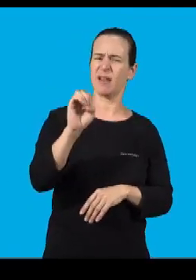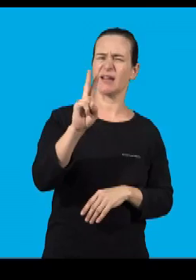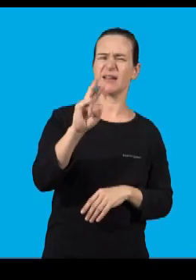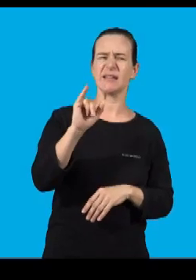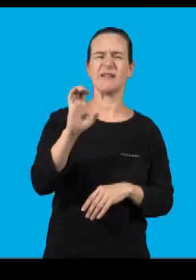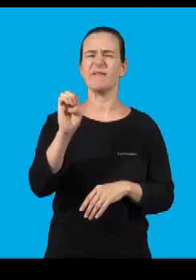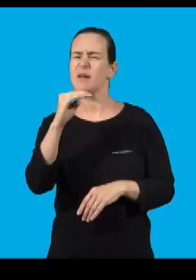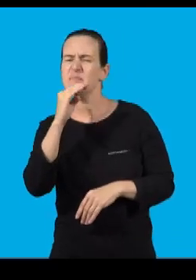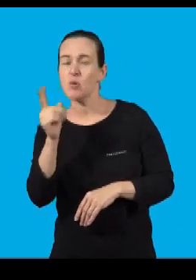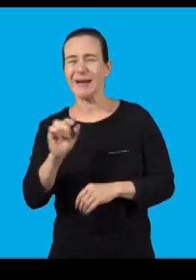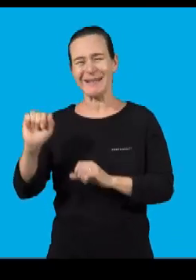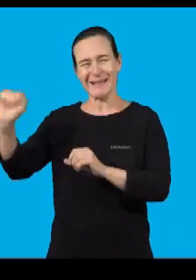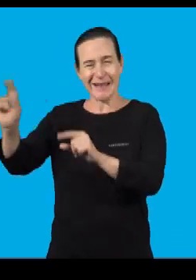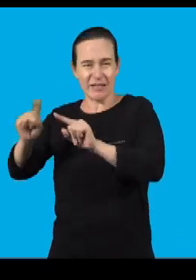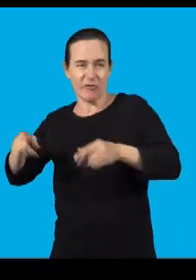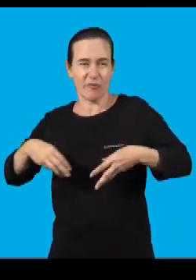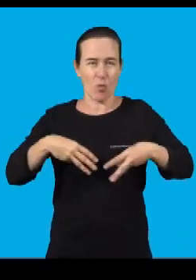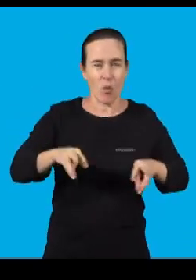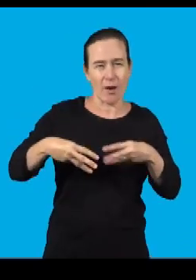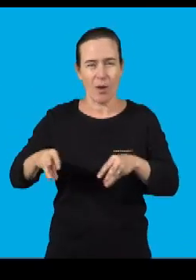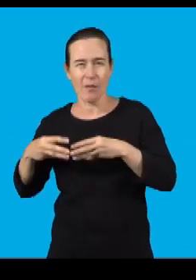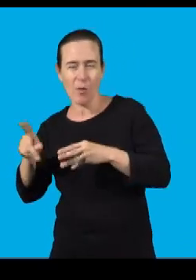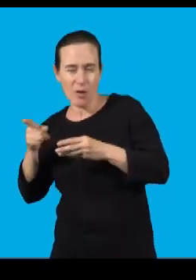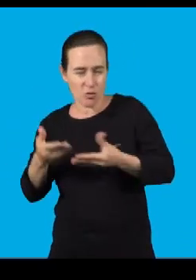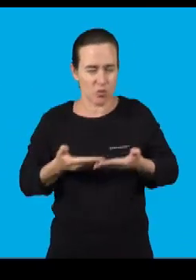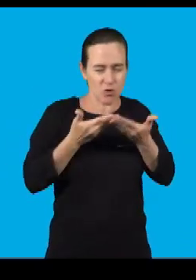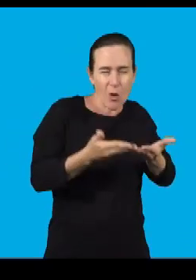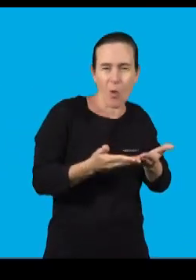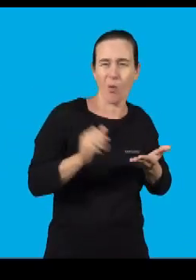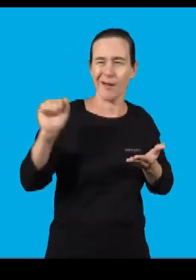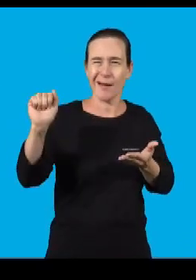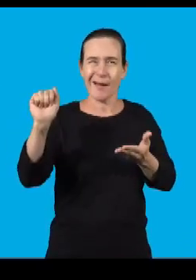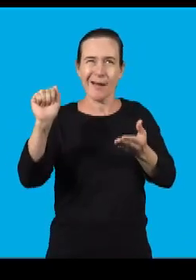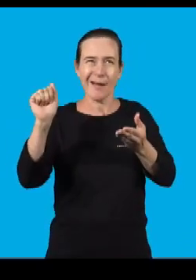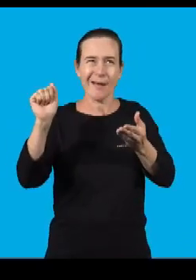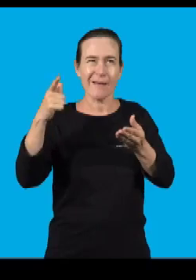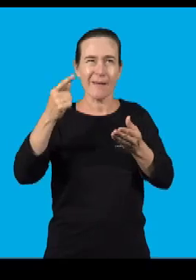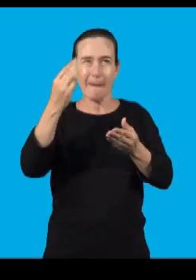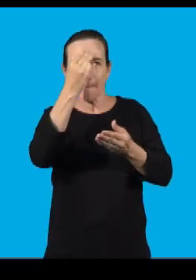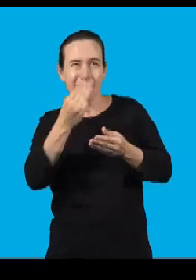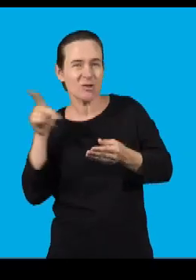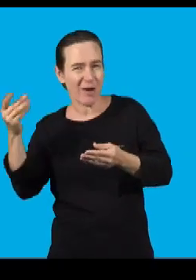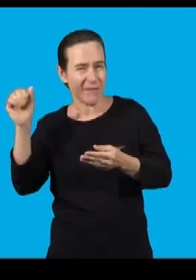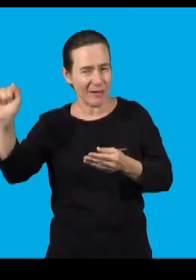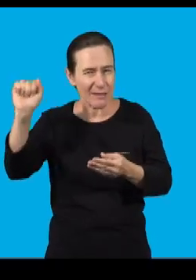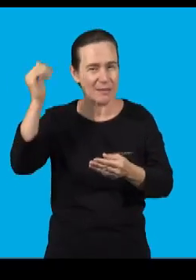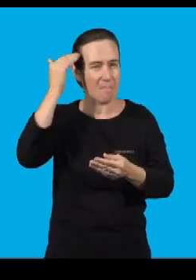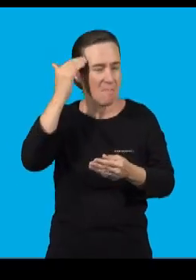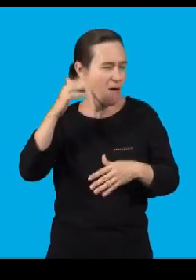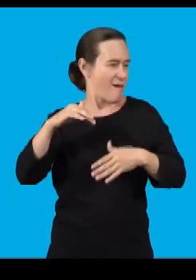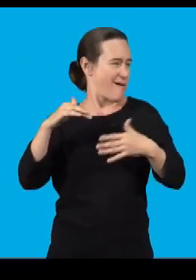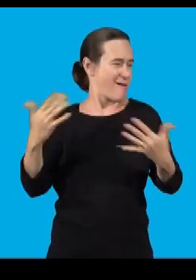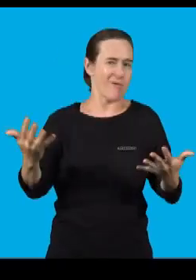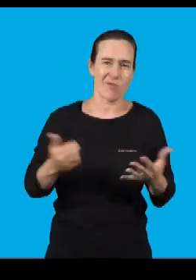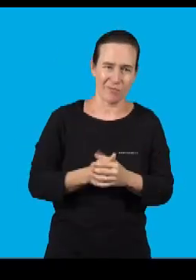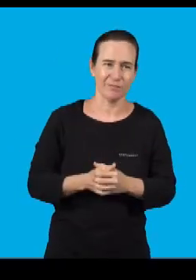in your head, or the symbols that he uses, all right? So let's see if we can use these